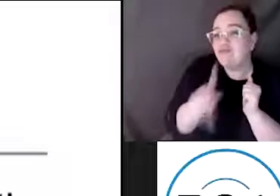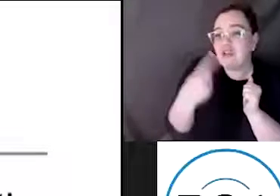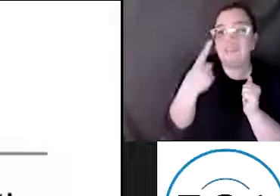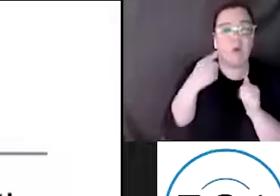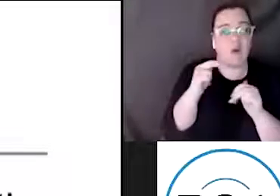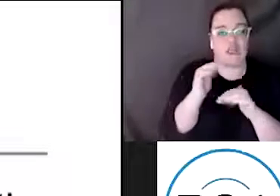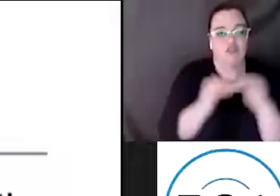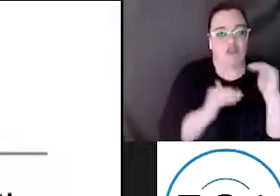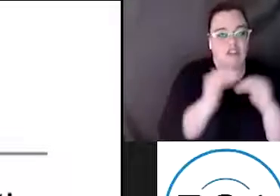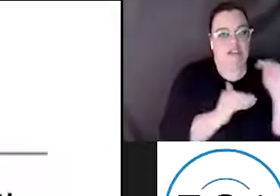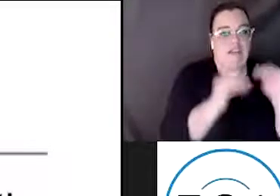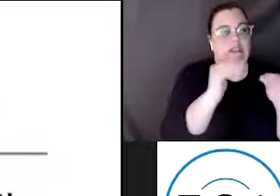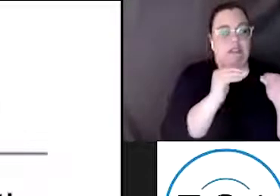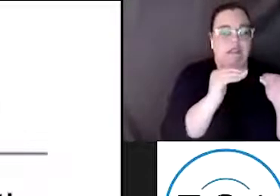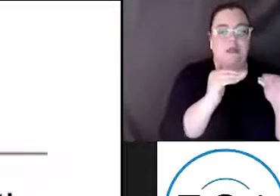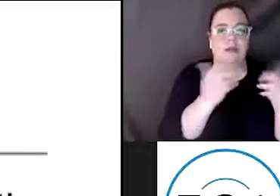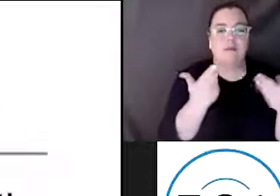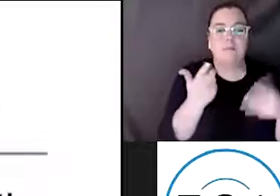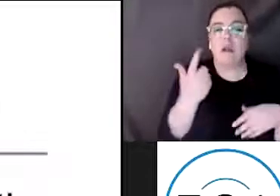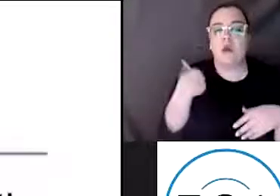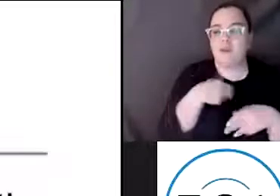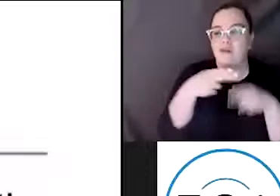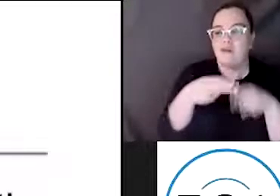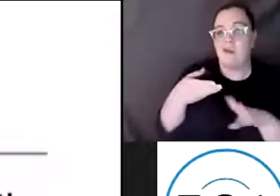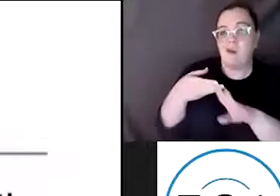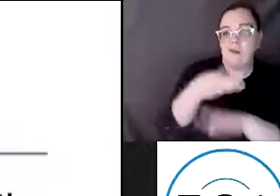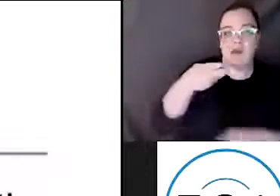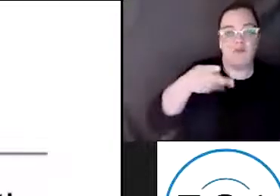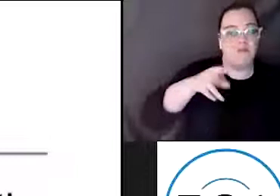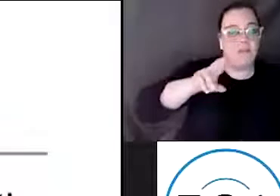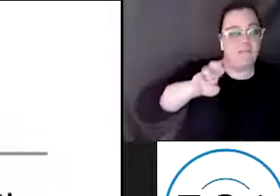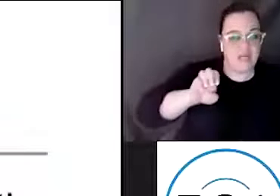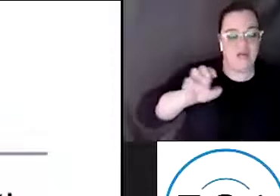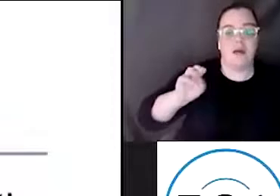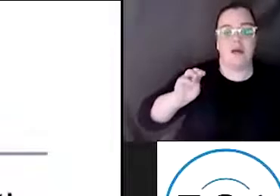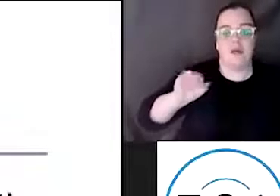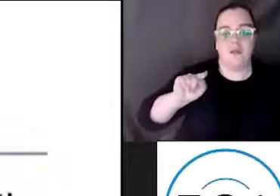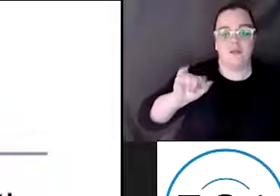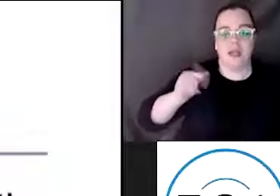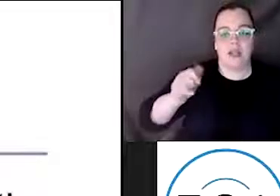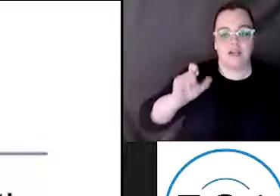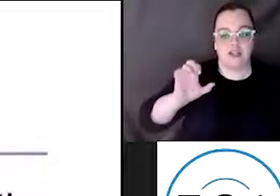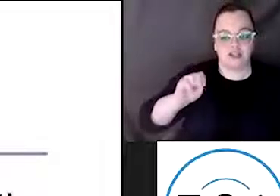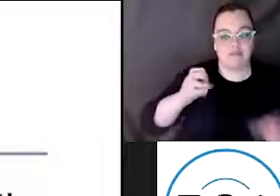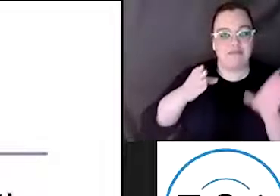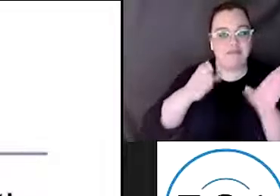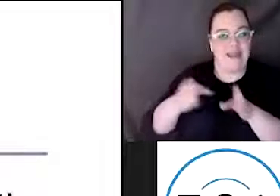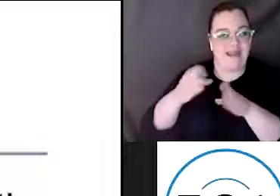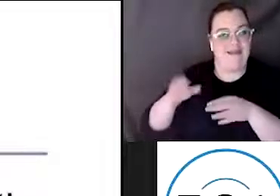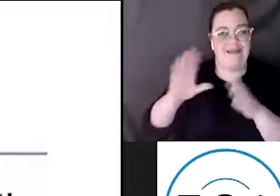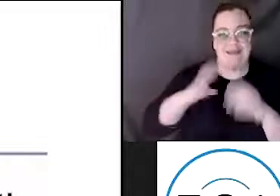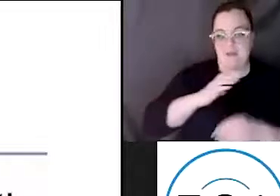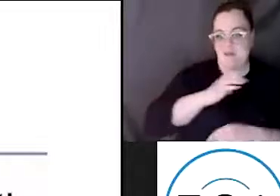What we are called pre-mitigation planning activities, like doing outreach with your community, talking to your stakeholders,